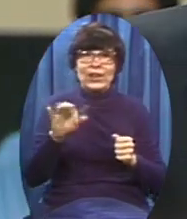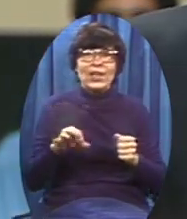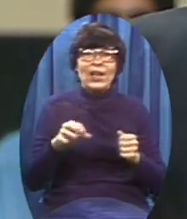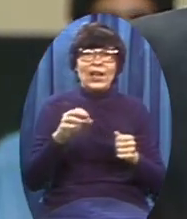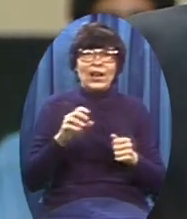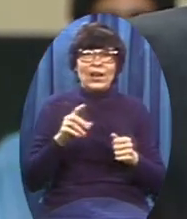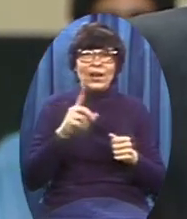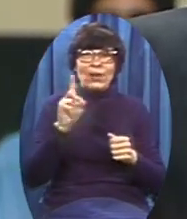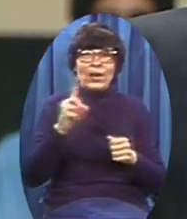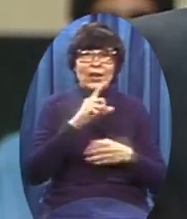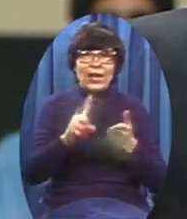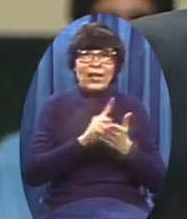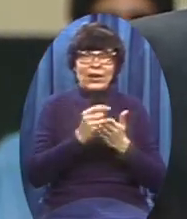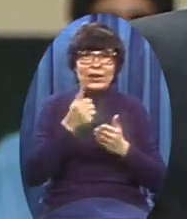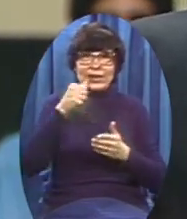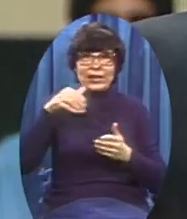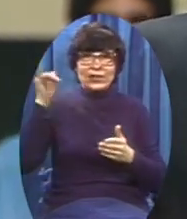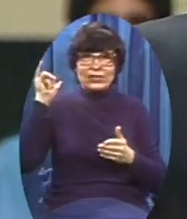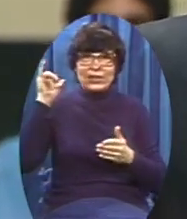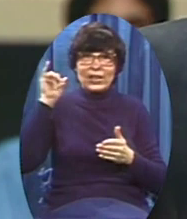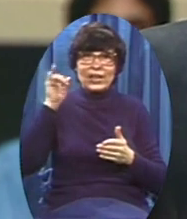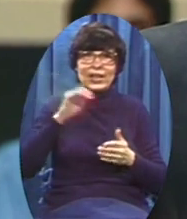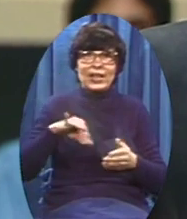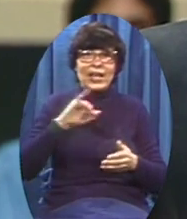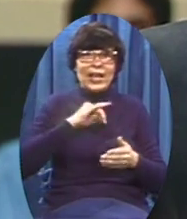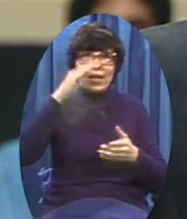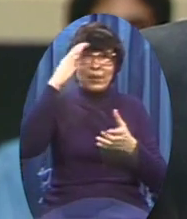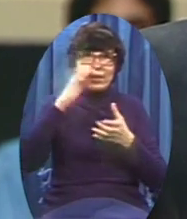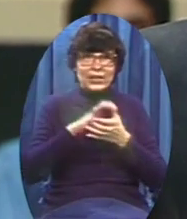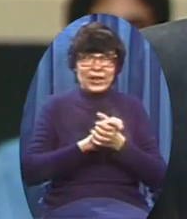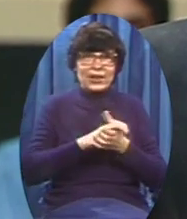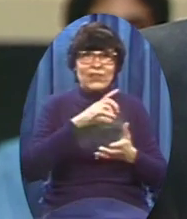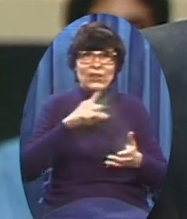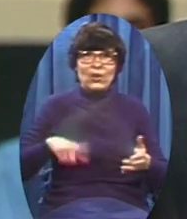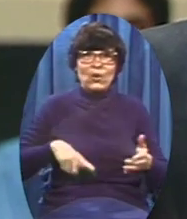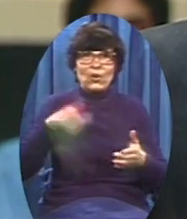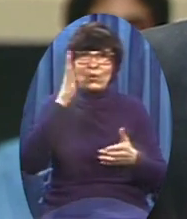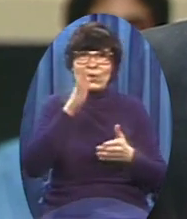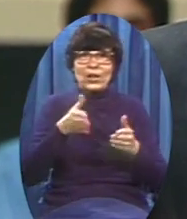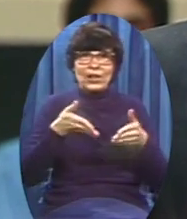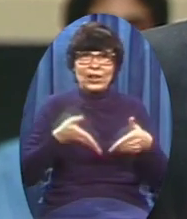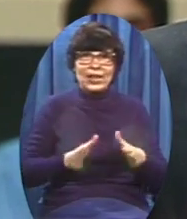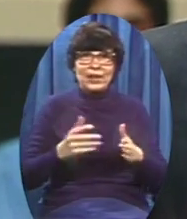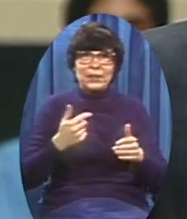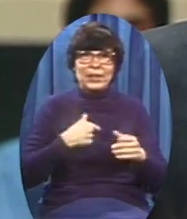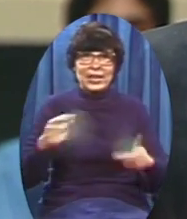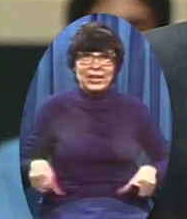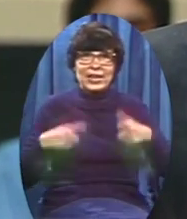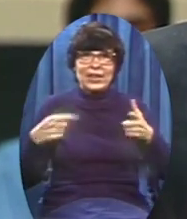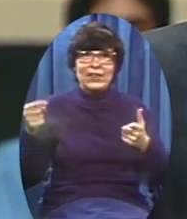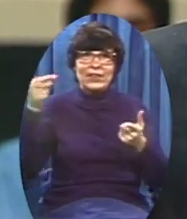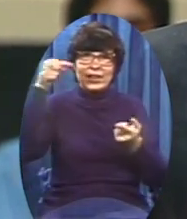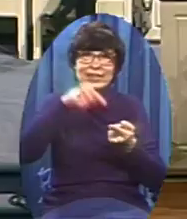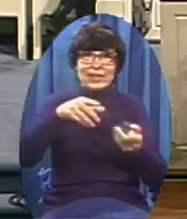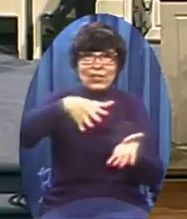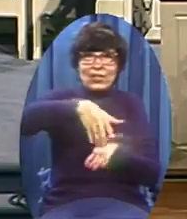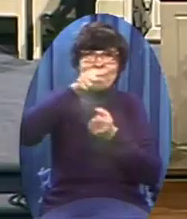I've always believed that the Lord let me live till the rapture, but I sort of doubted it yesterday while I was riding with him.